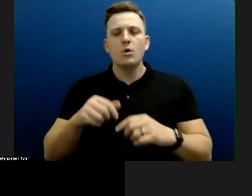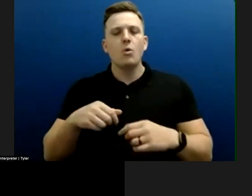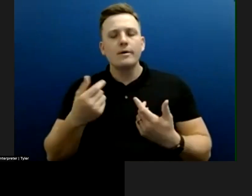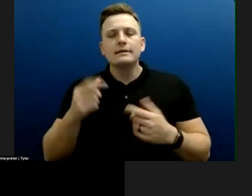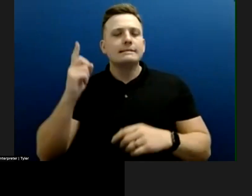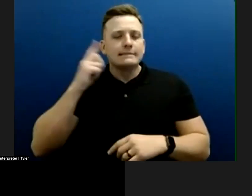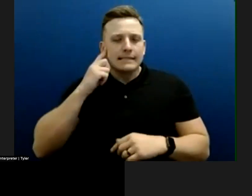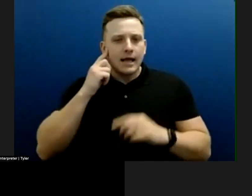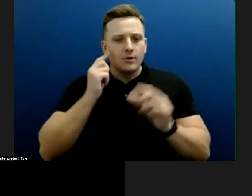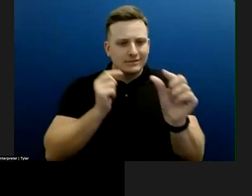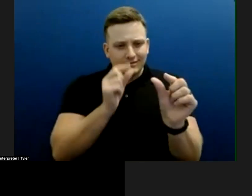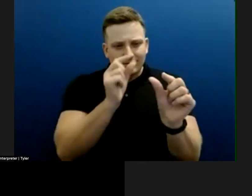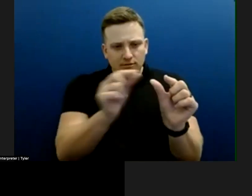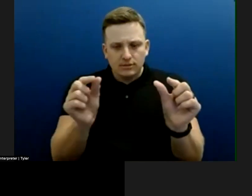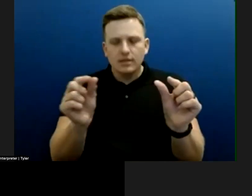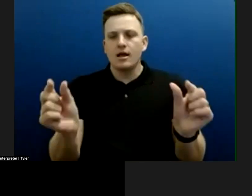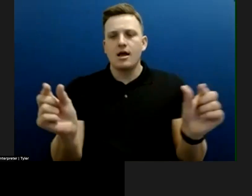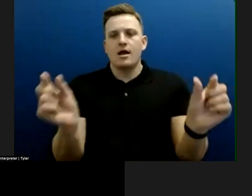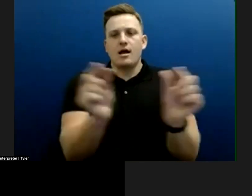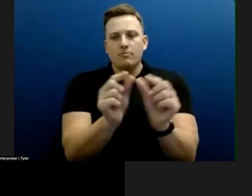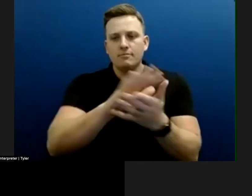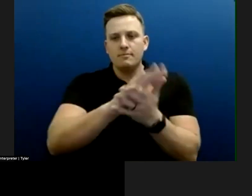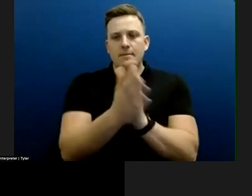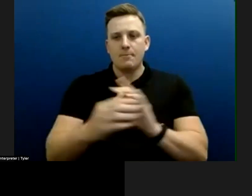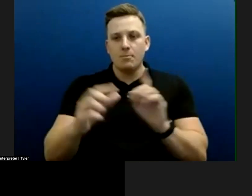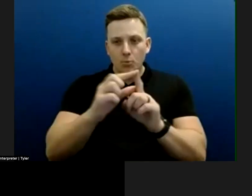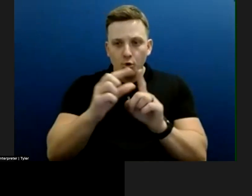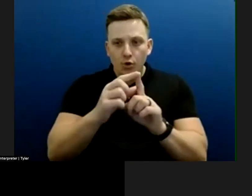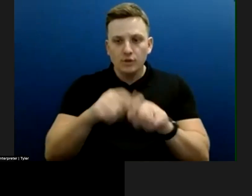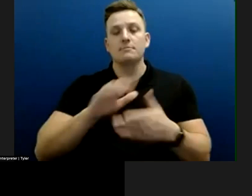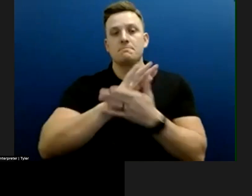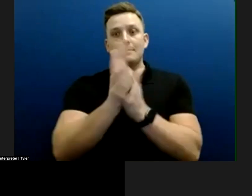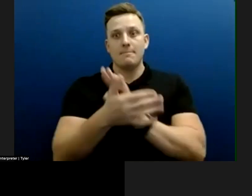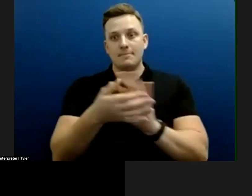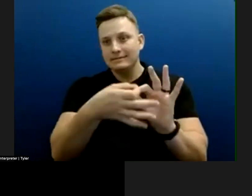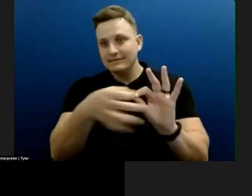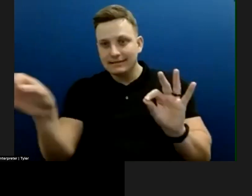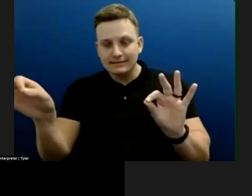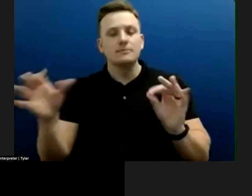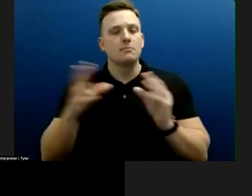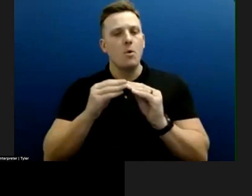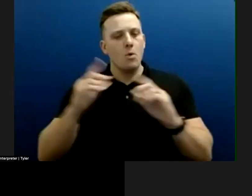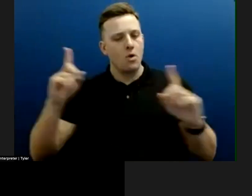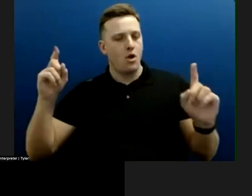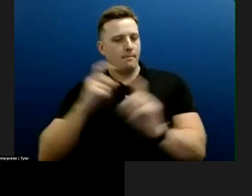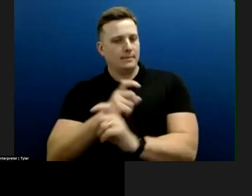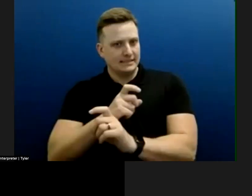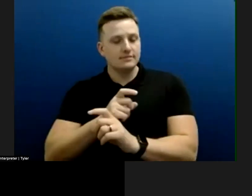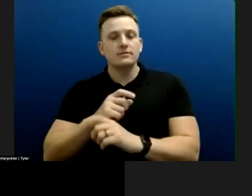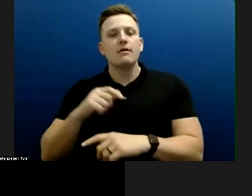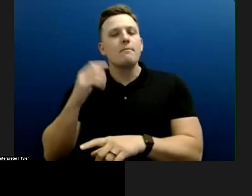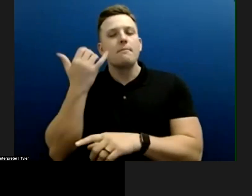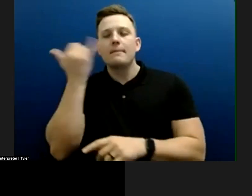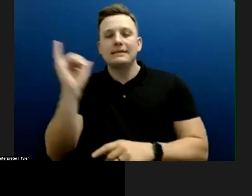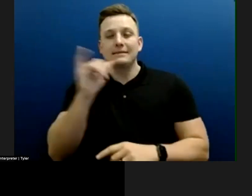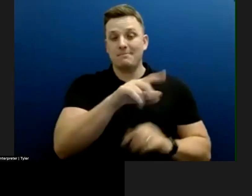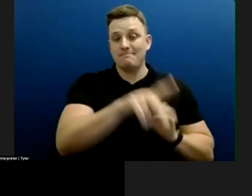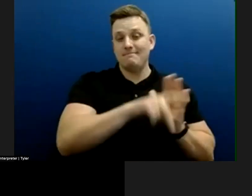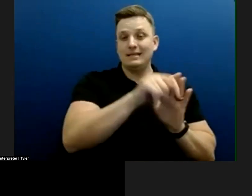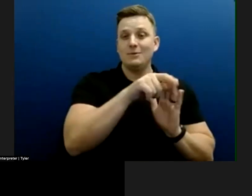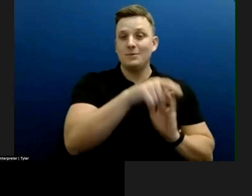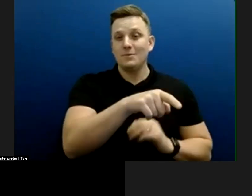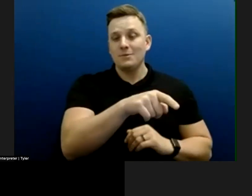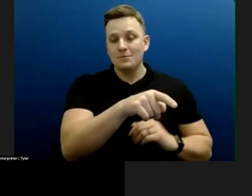into sentences, and we get ever more complex. In a way, in these videos, and when we